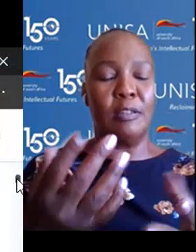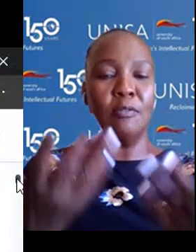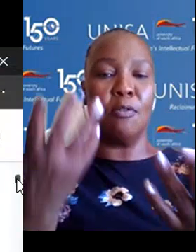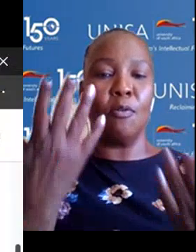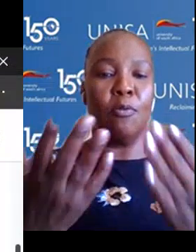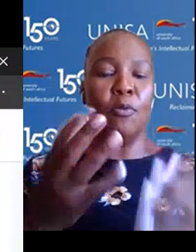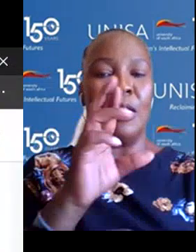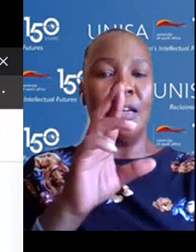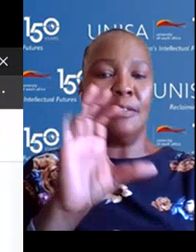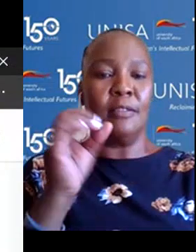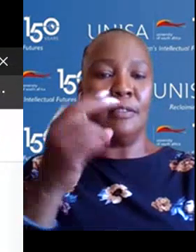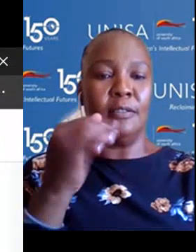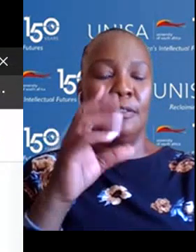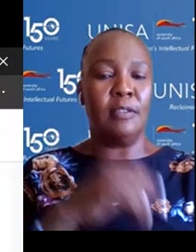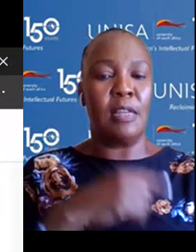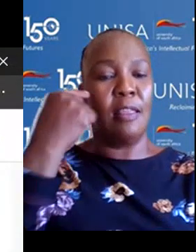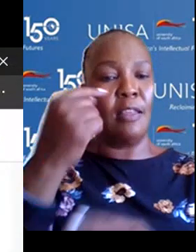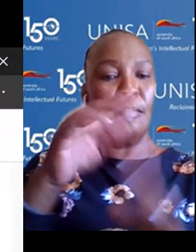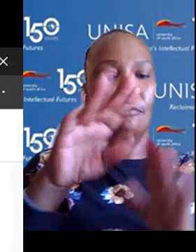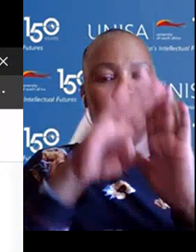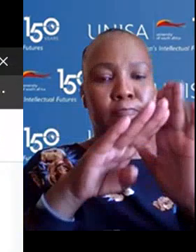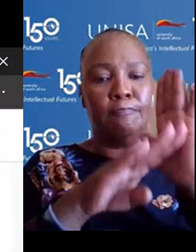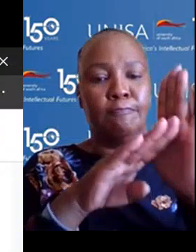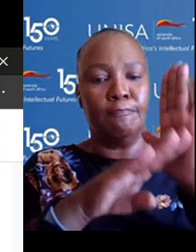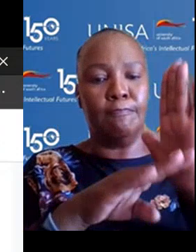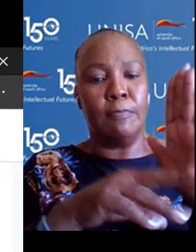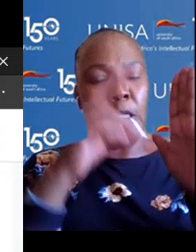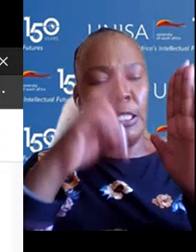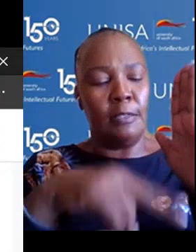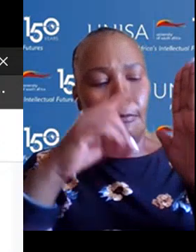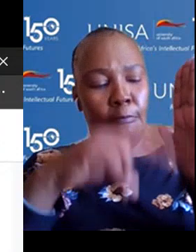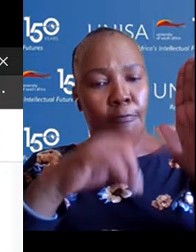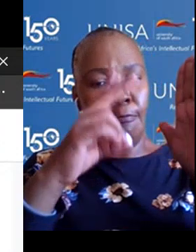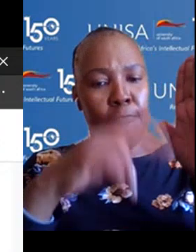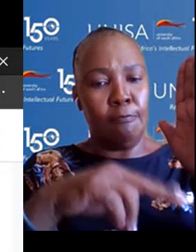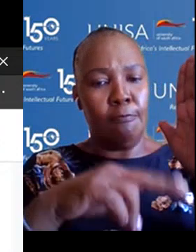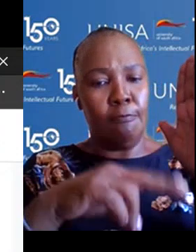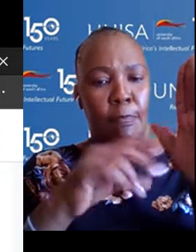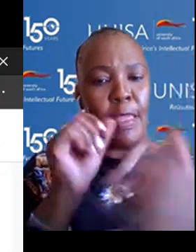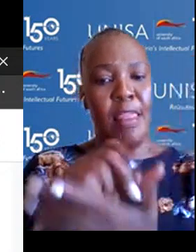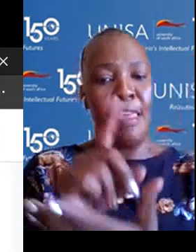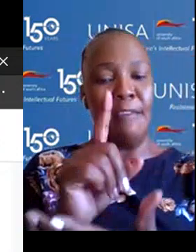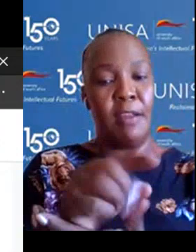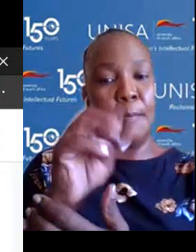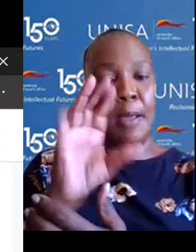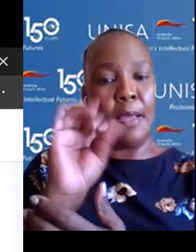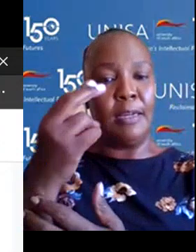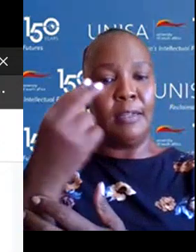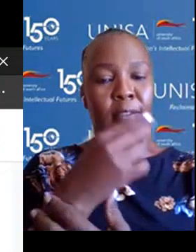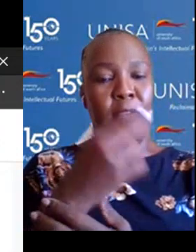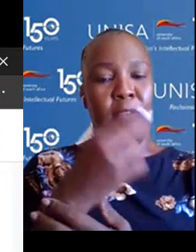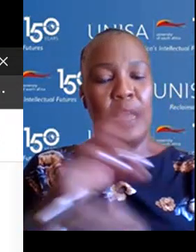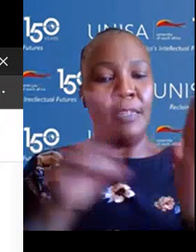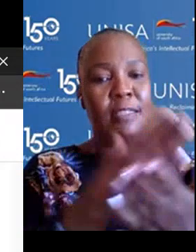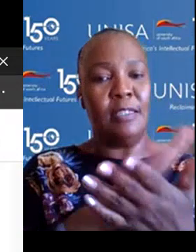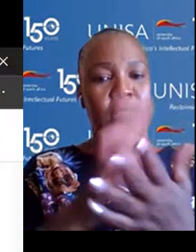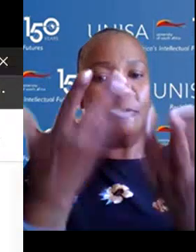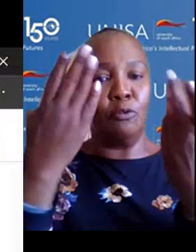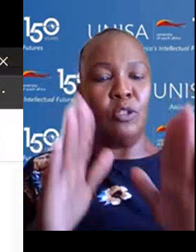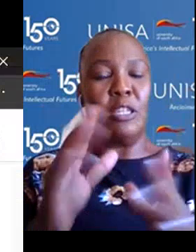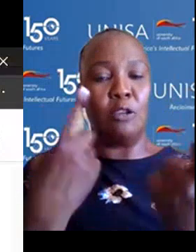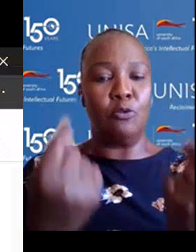Richard, I think what I can do is I can scroll down here and let me have a look. 11th of March, yes, there we go. I do see some students are